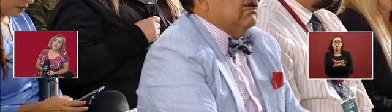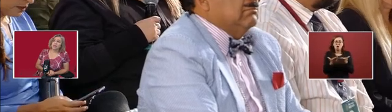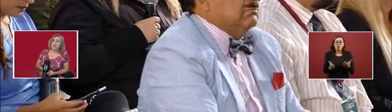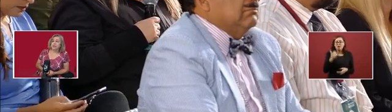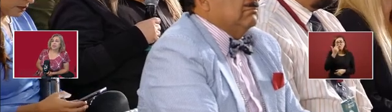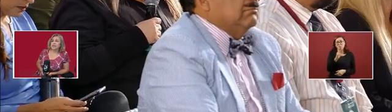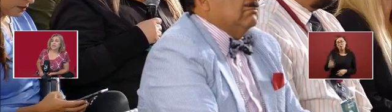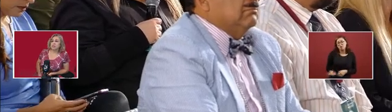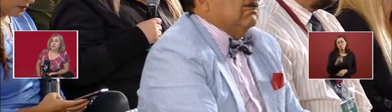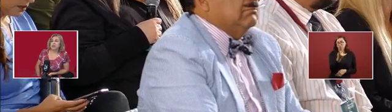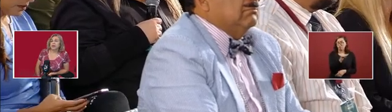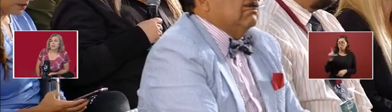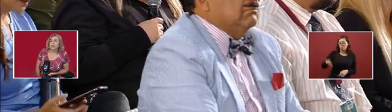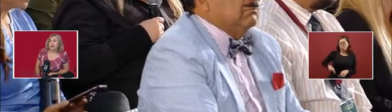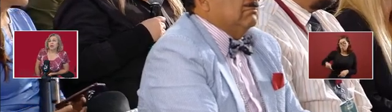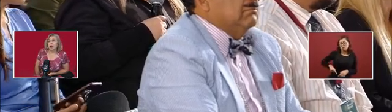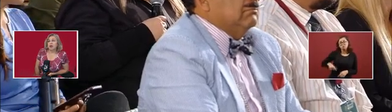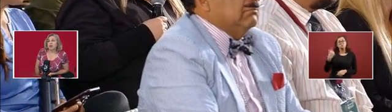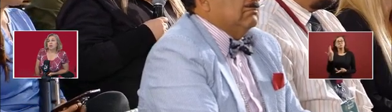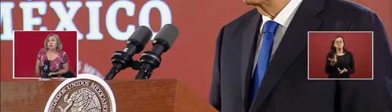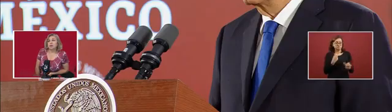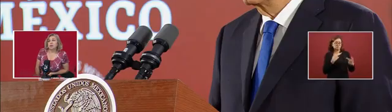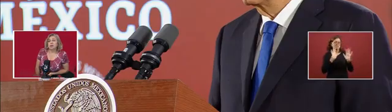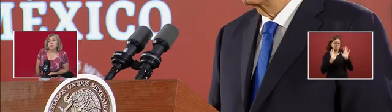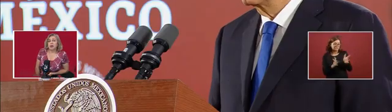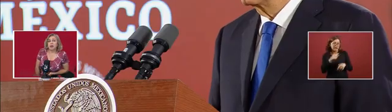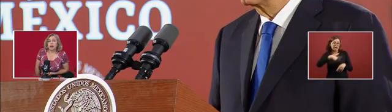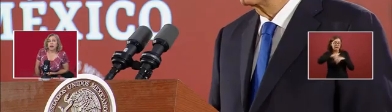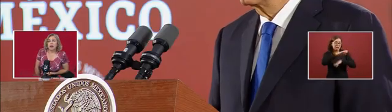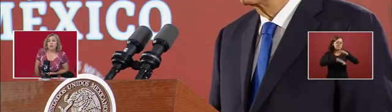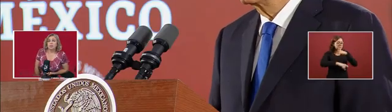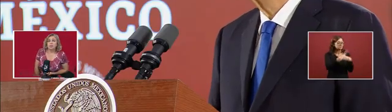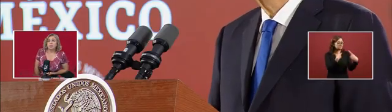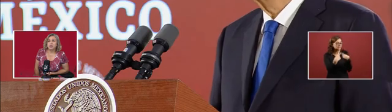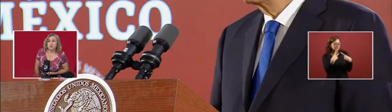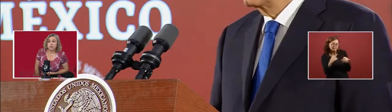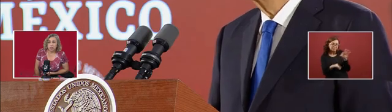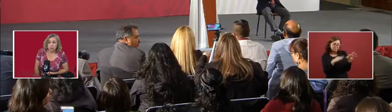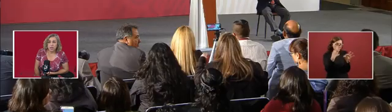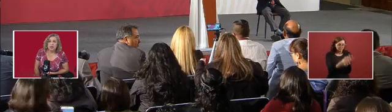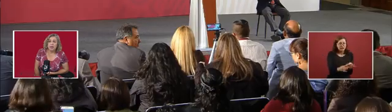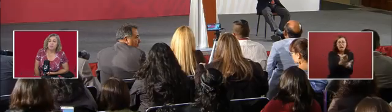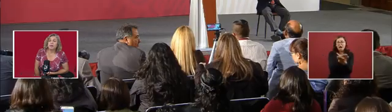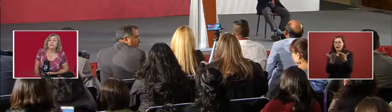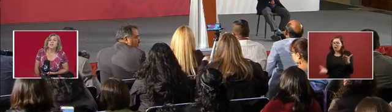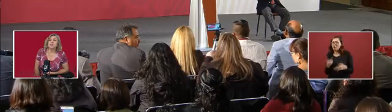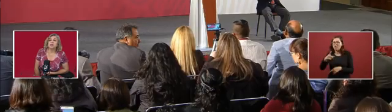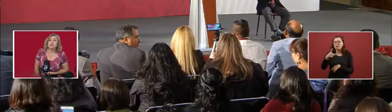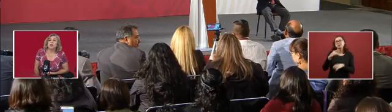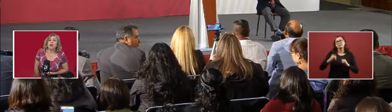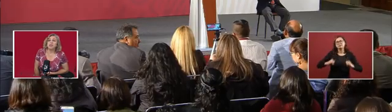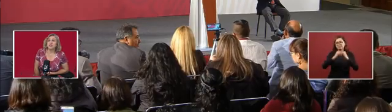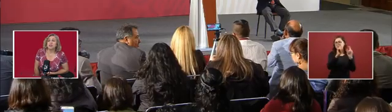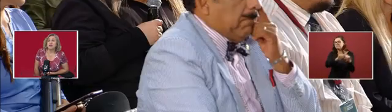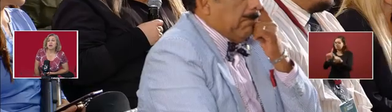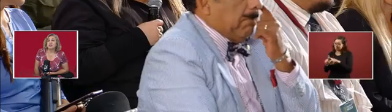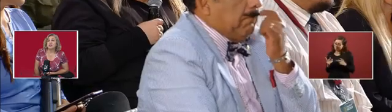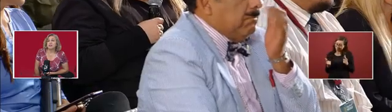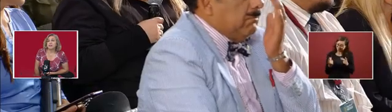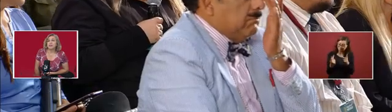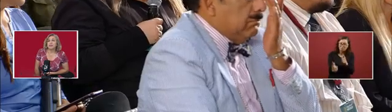public, están más extendidos. that are most extended. Sí, les diría que I would es say el que se tiene más avance. They have the most advancement.